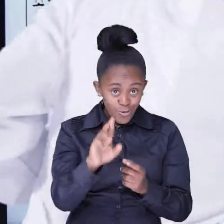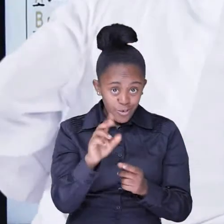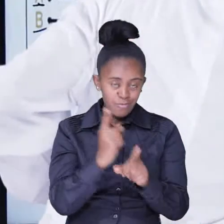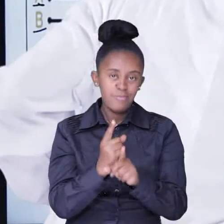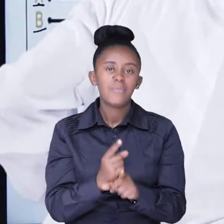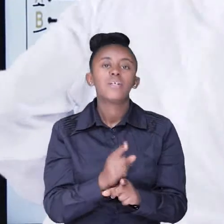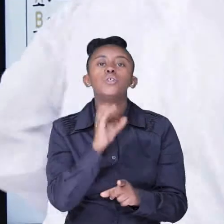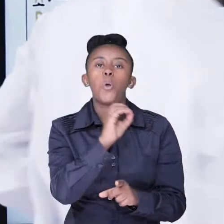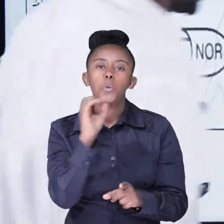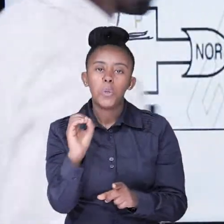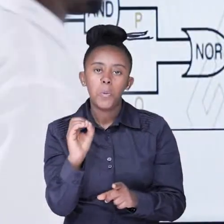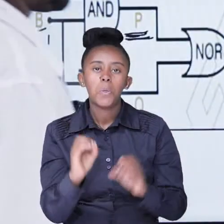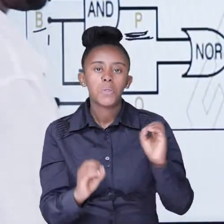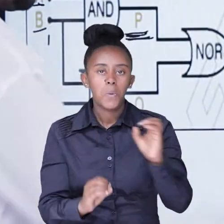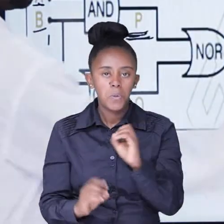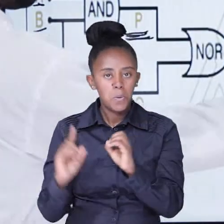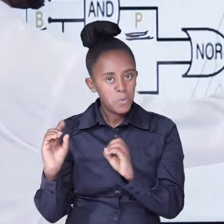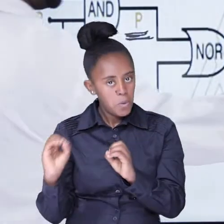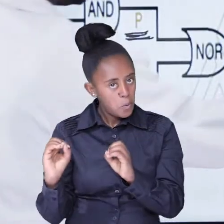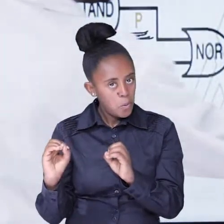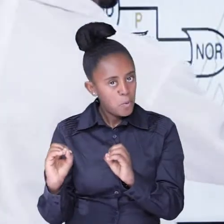0 0.